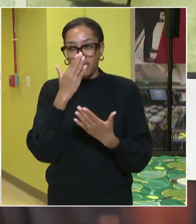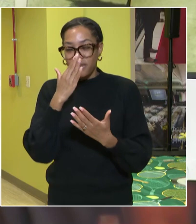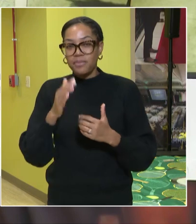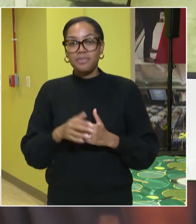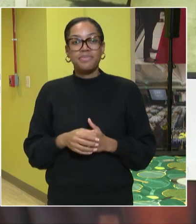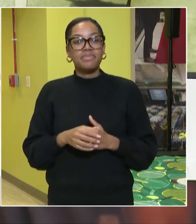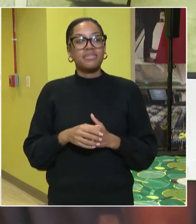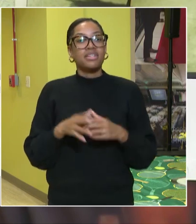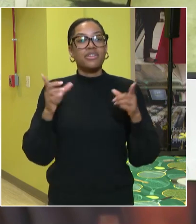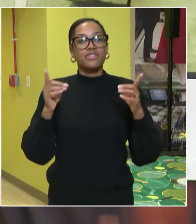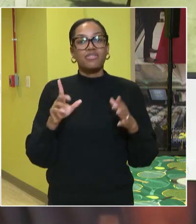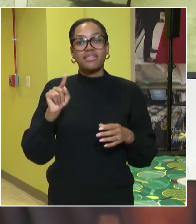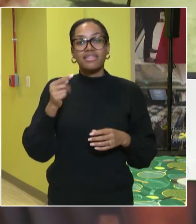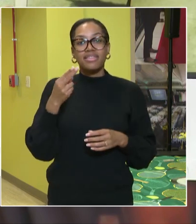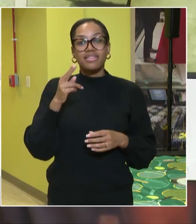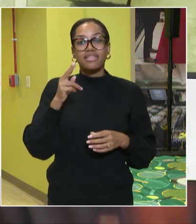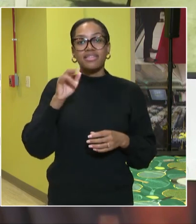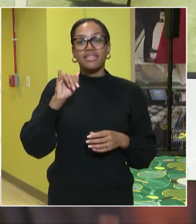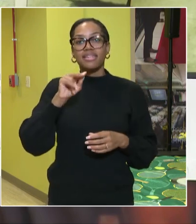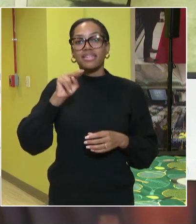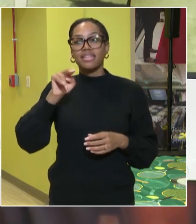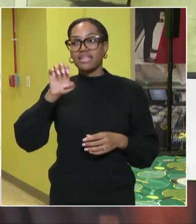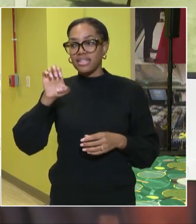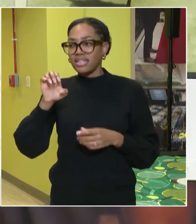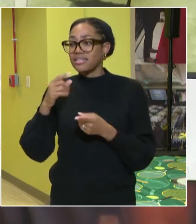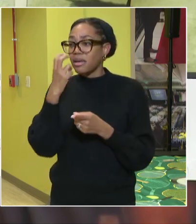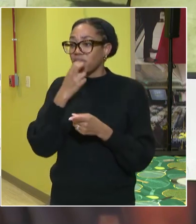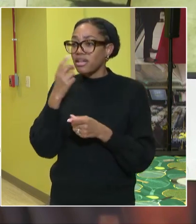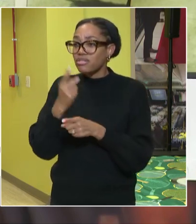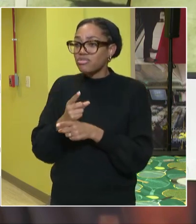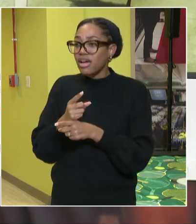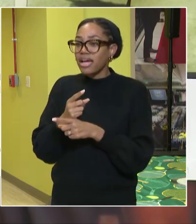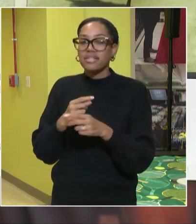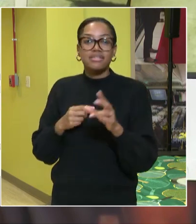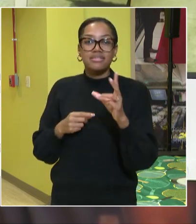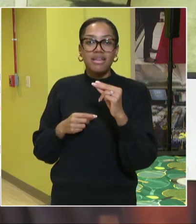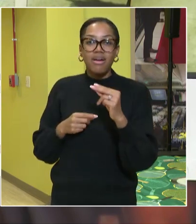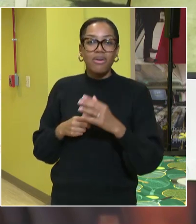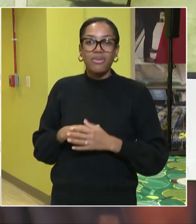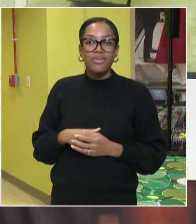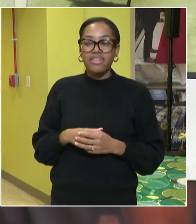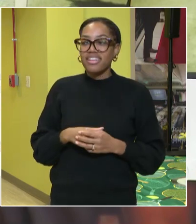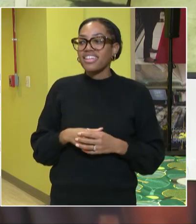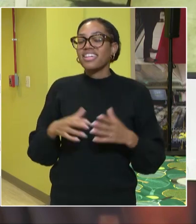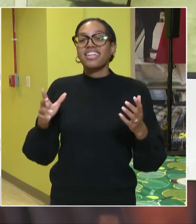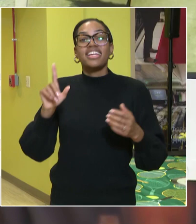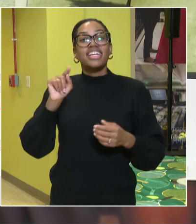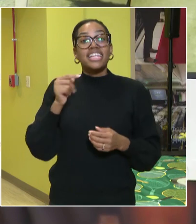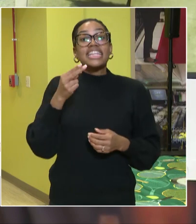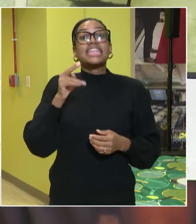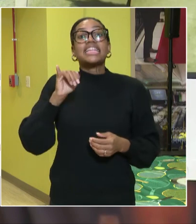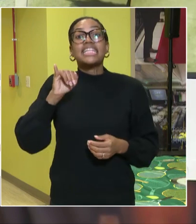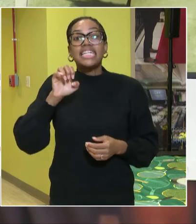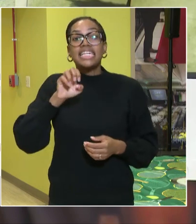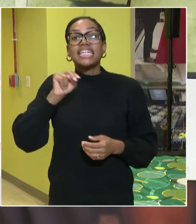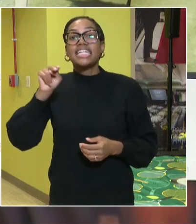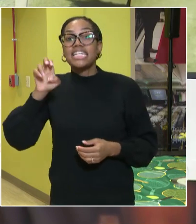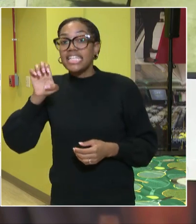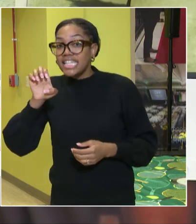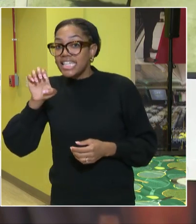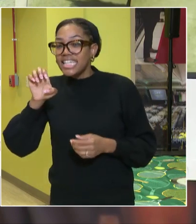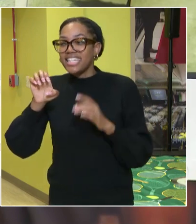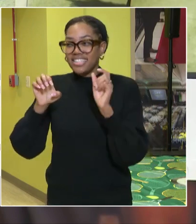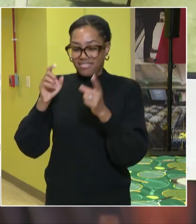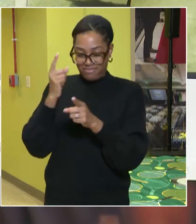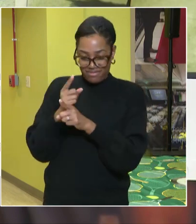Finny. Now she says I'm mispronouncing it. Did I say it right? Oh, God. Feeny.